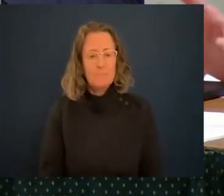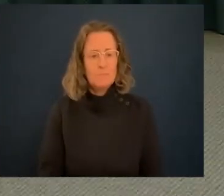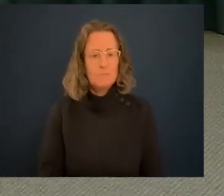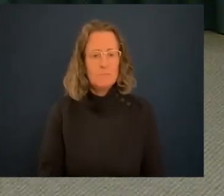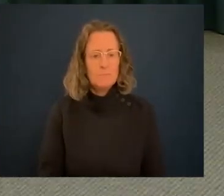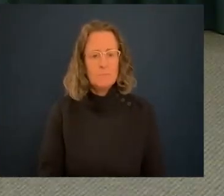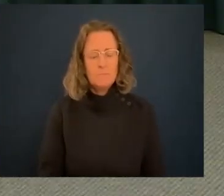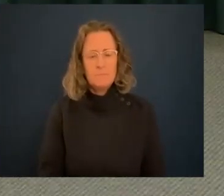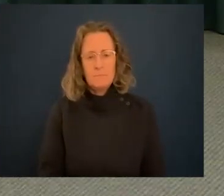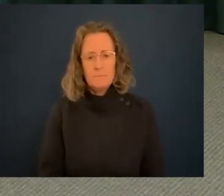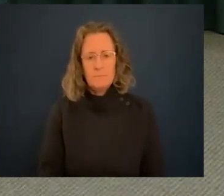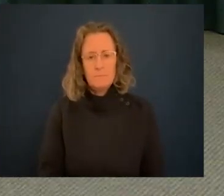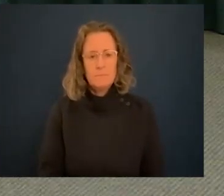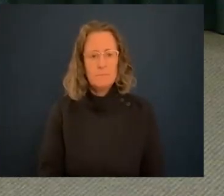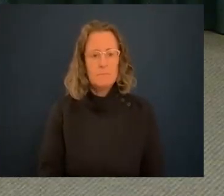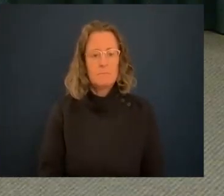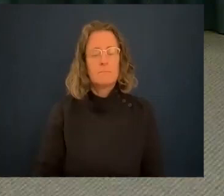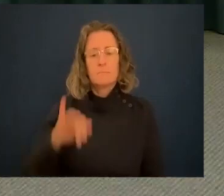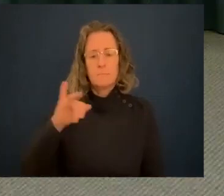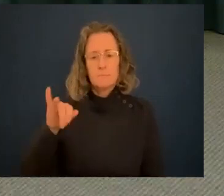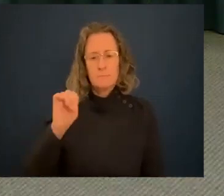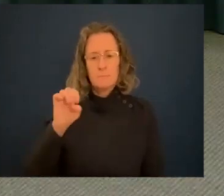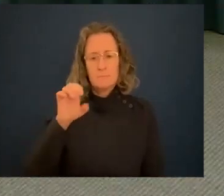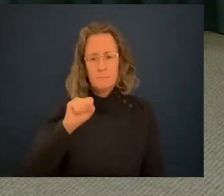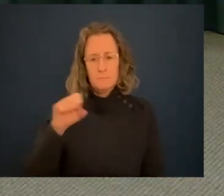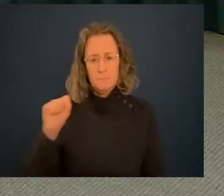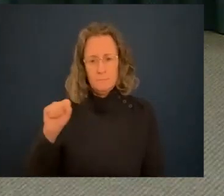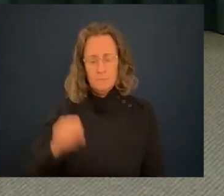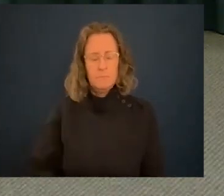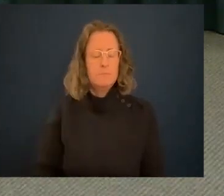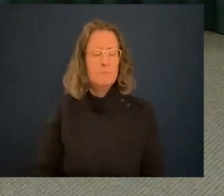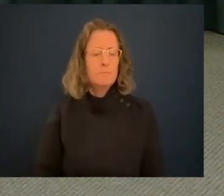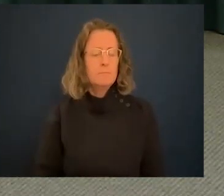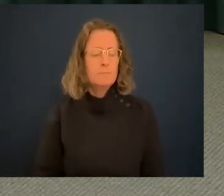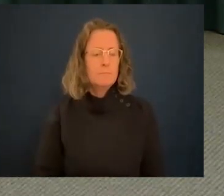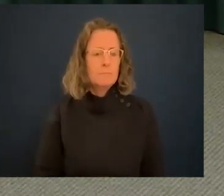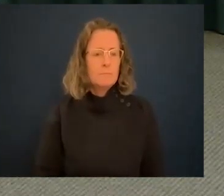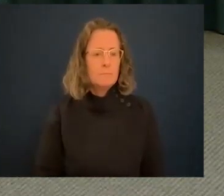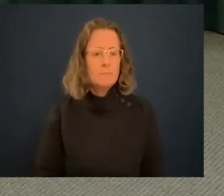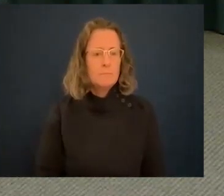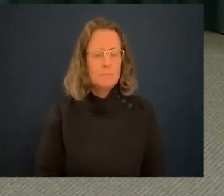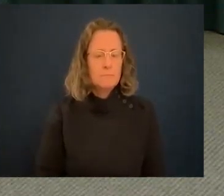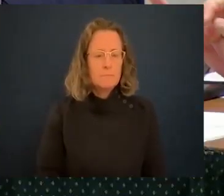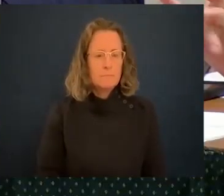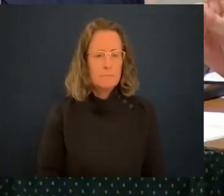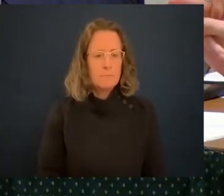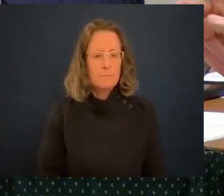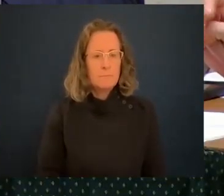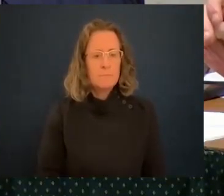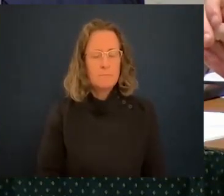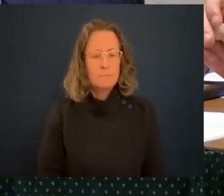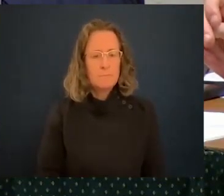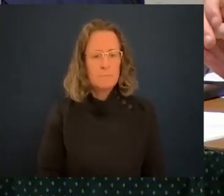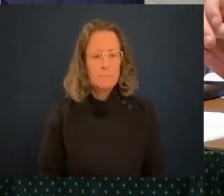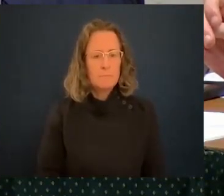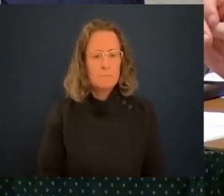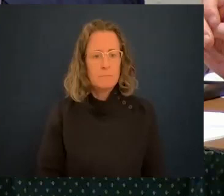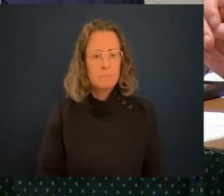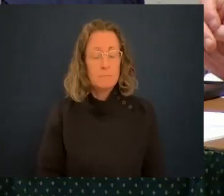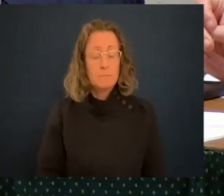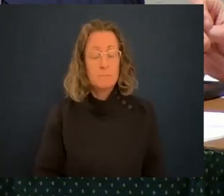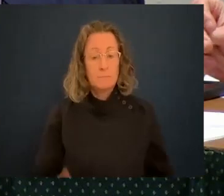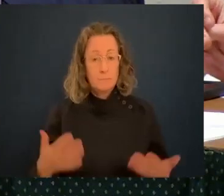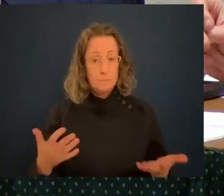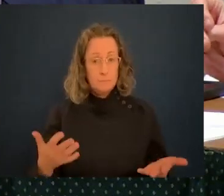uh Jess the other piece and um the other piece is do we need do we need